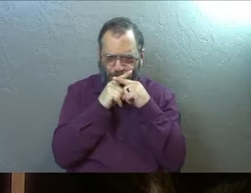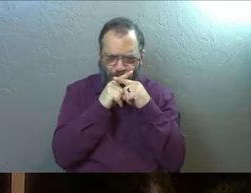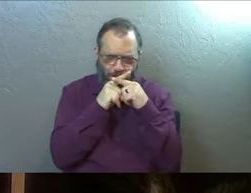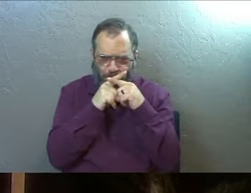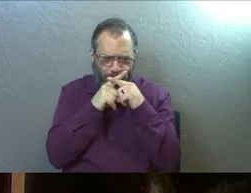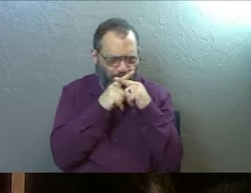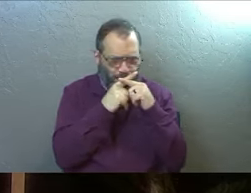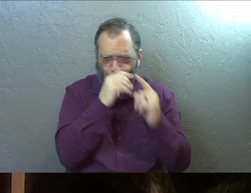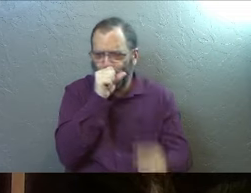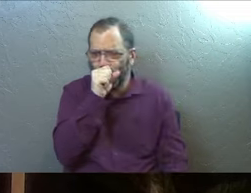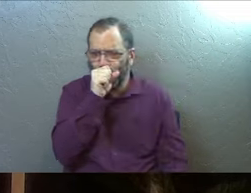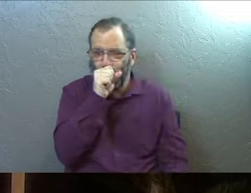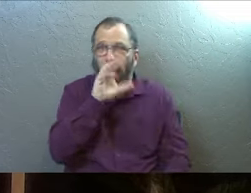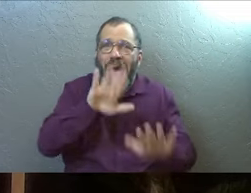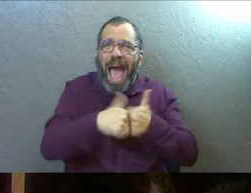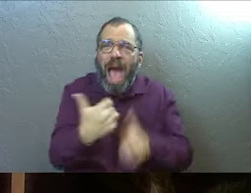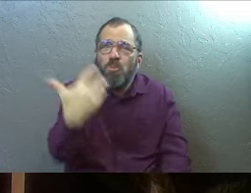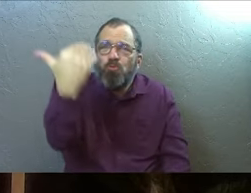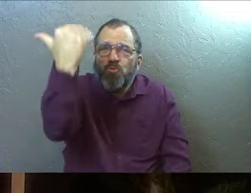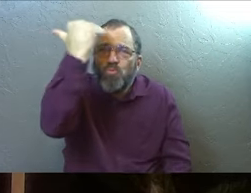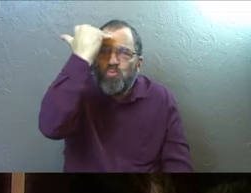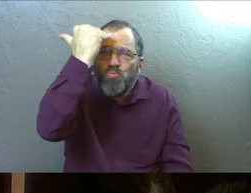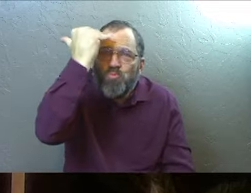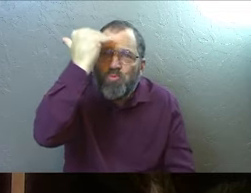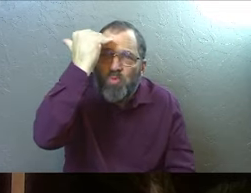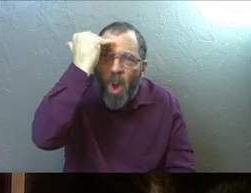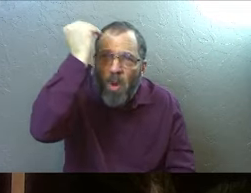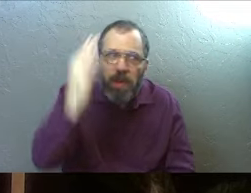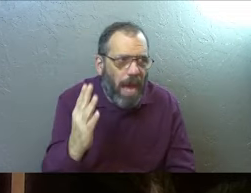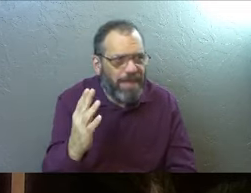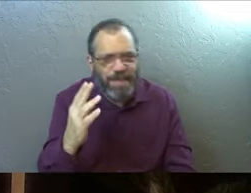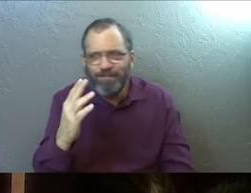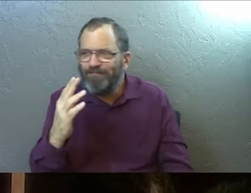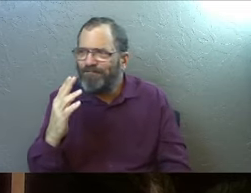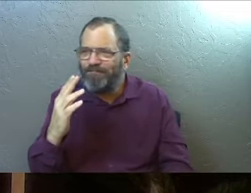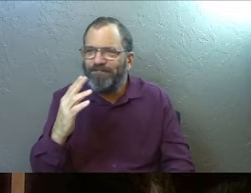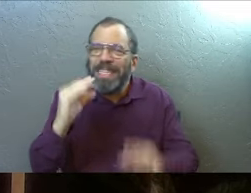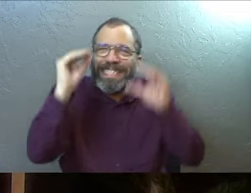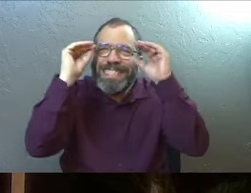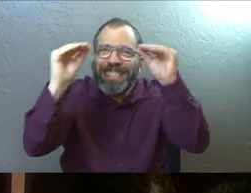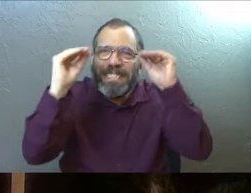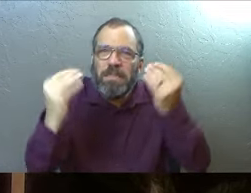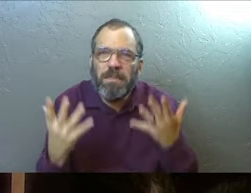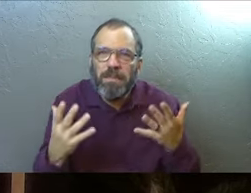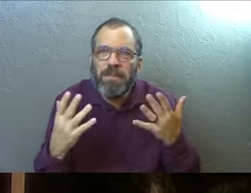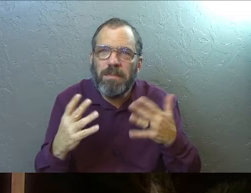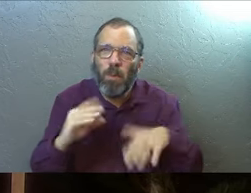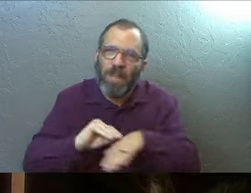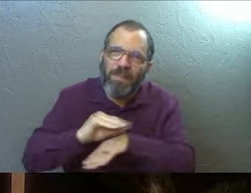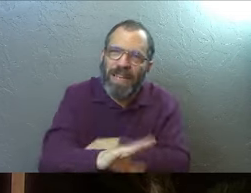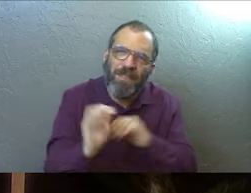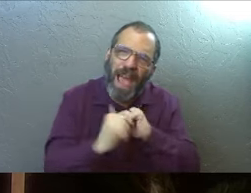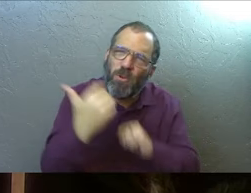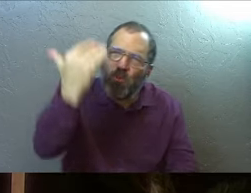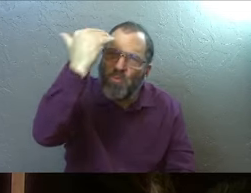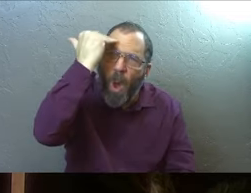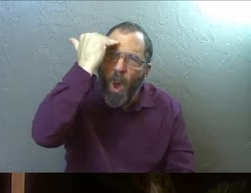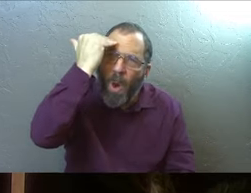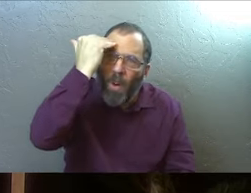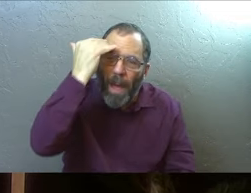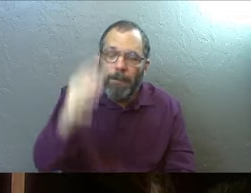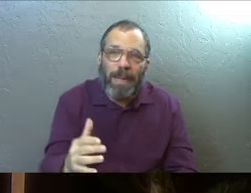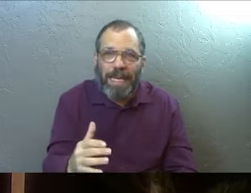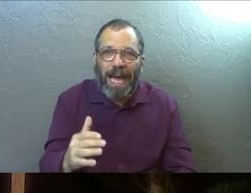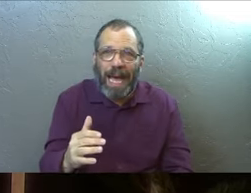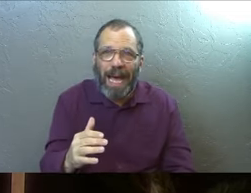9 months. How do you know that God's paideia was effective?